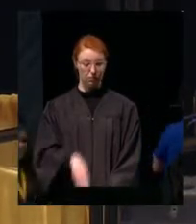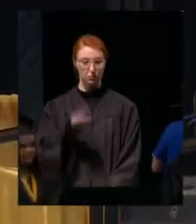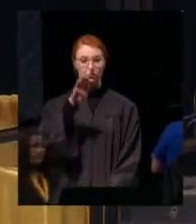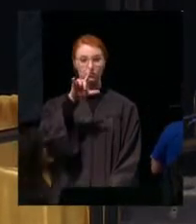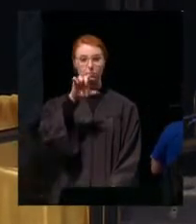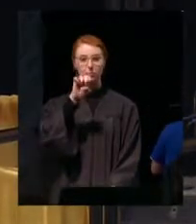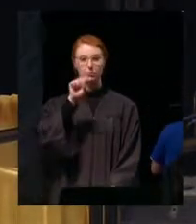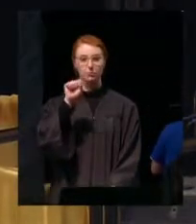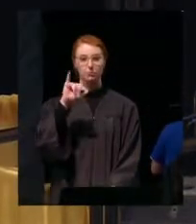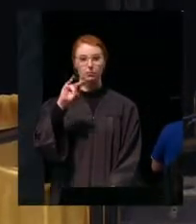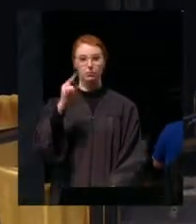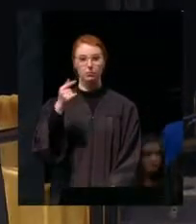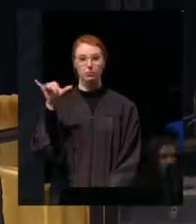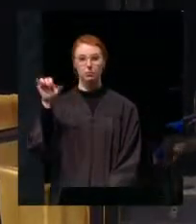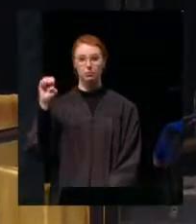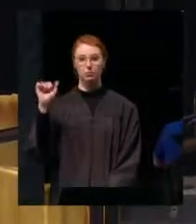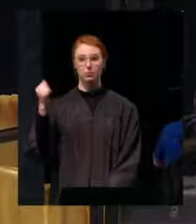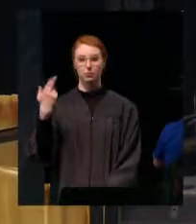Blessing Yeah.